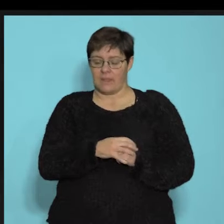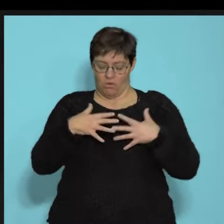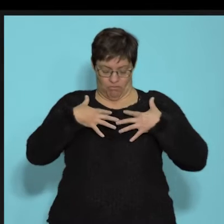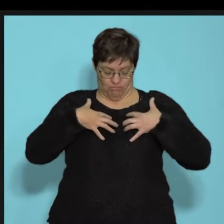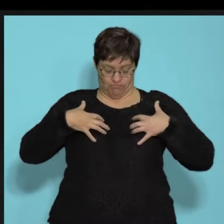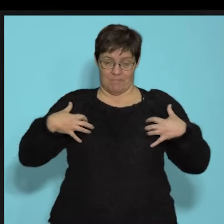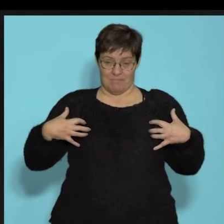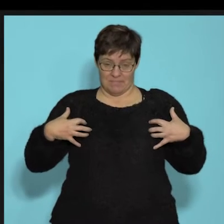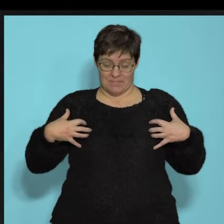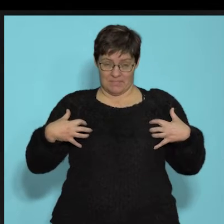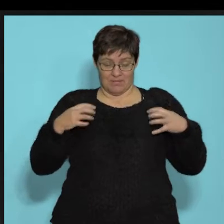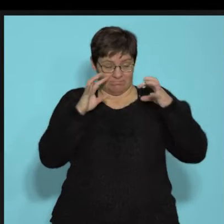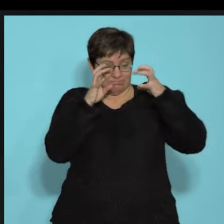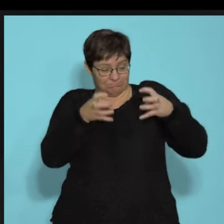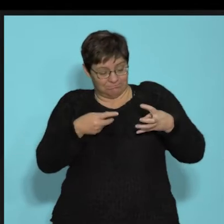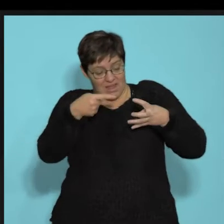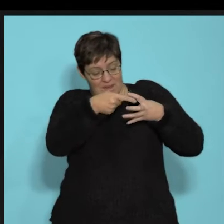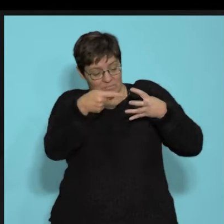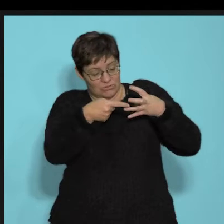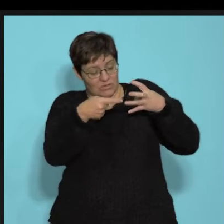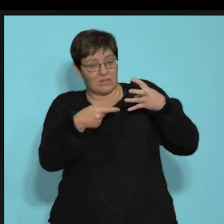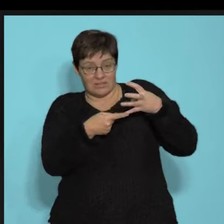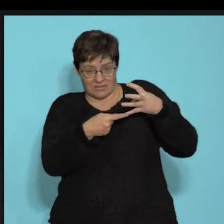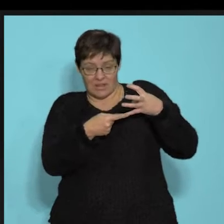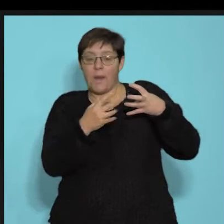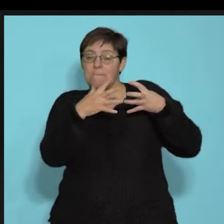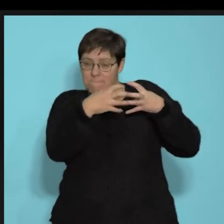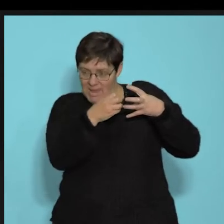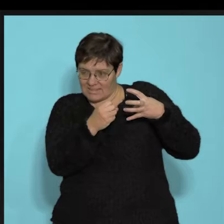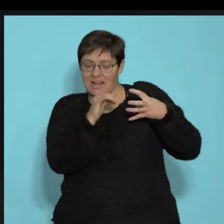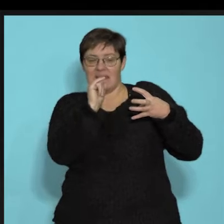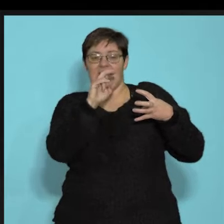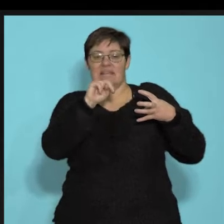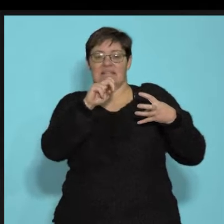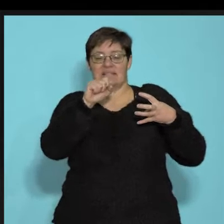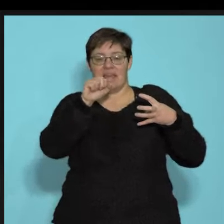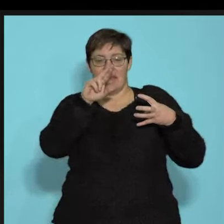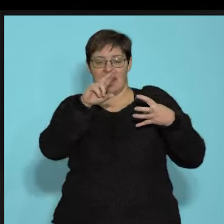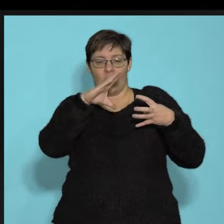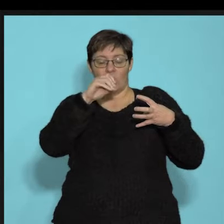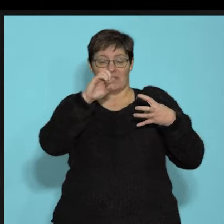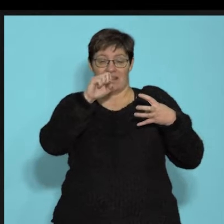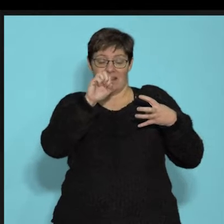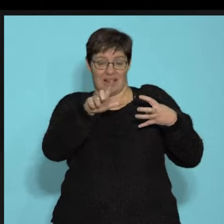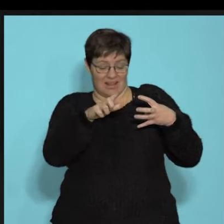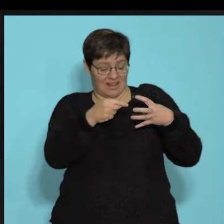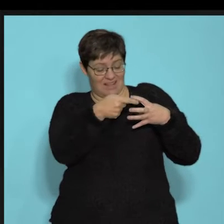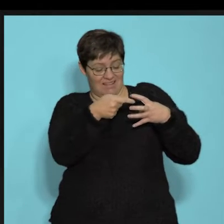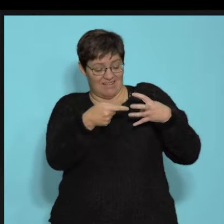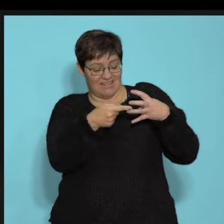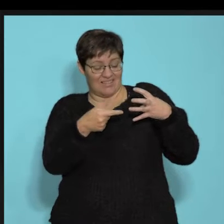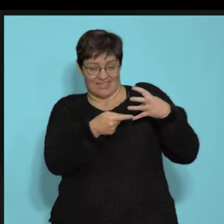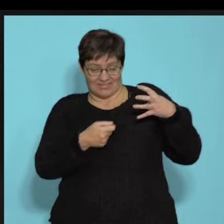each of the ribs, I have got intercostal muscles. Remember, when we looked at the skeleton,